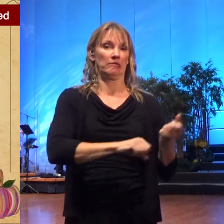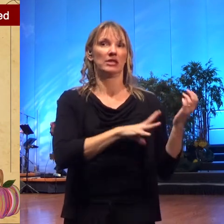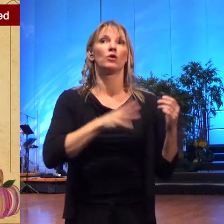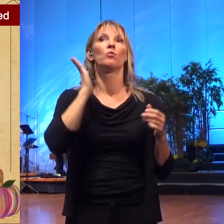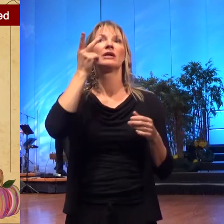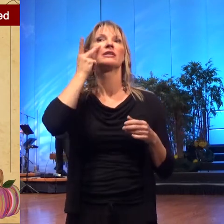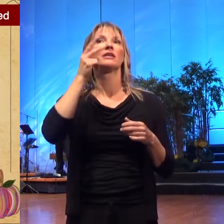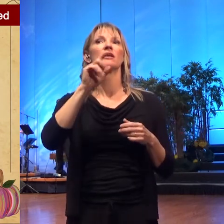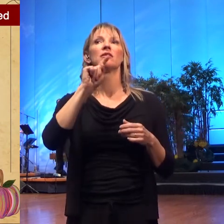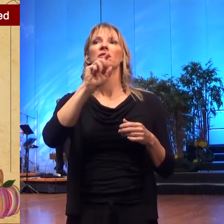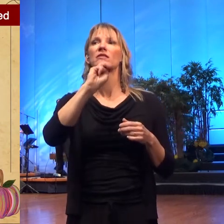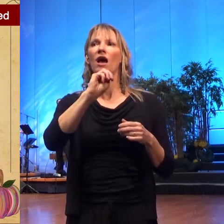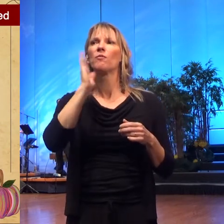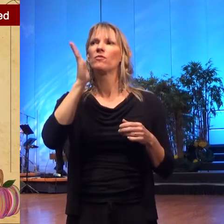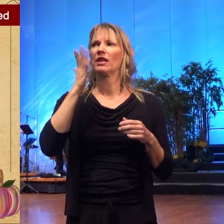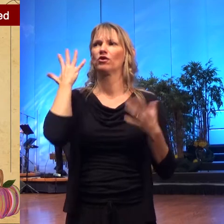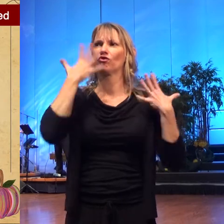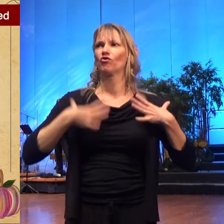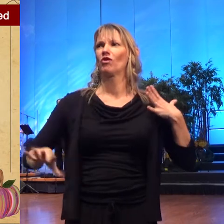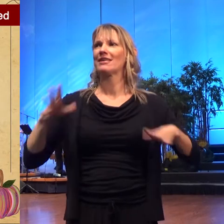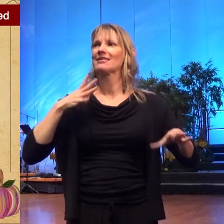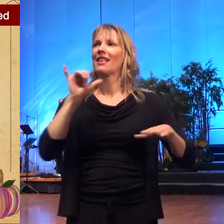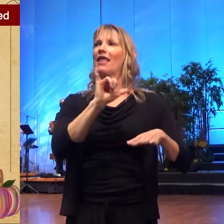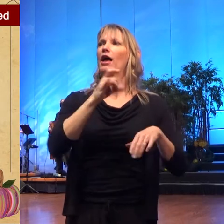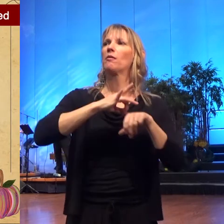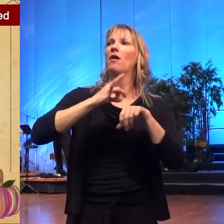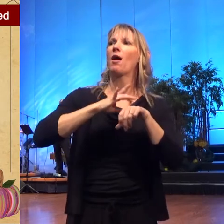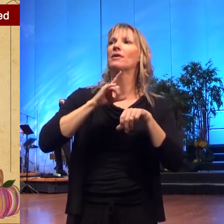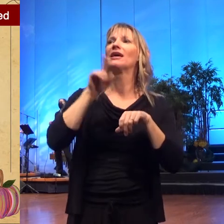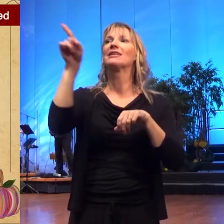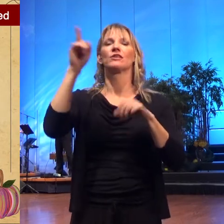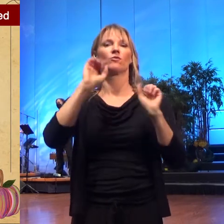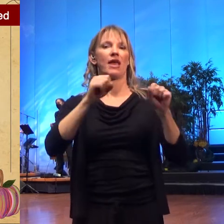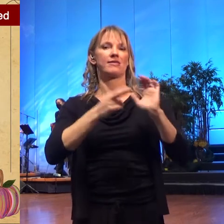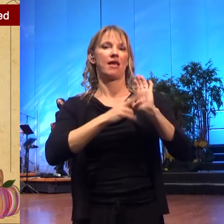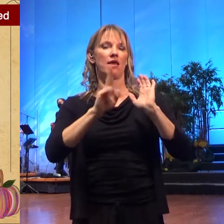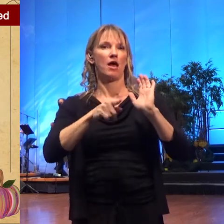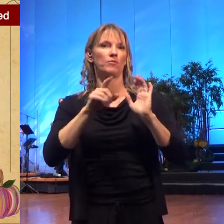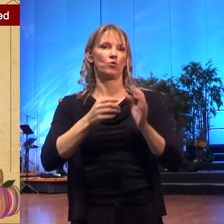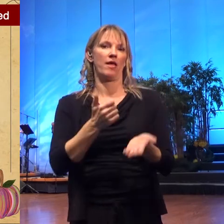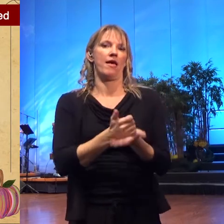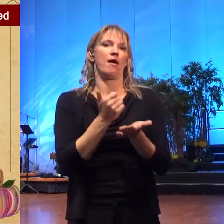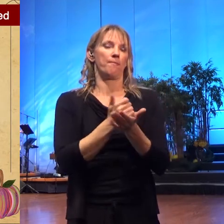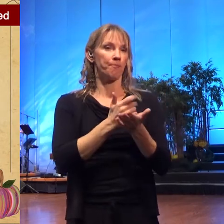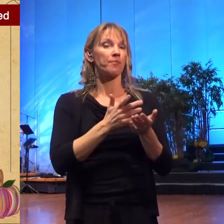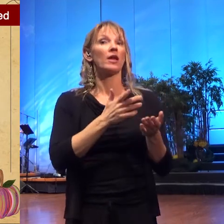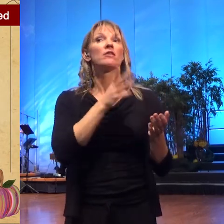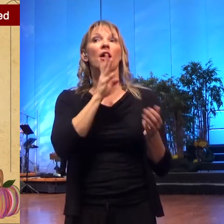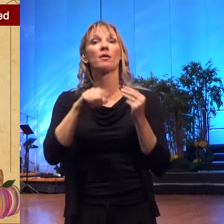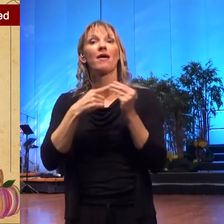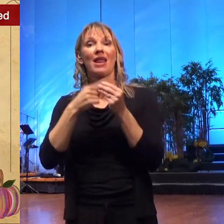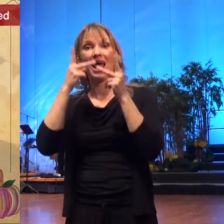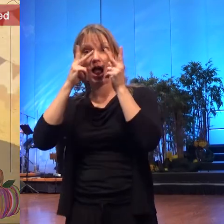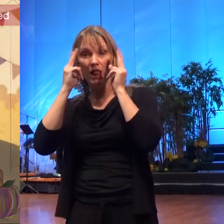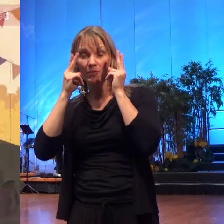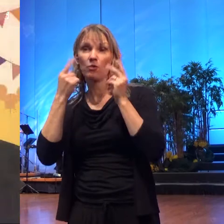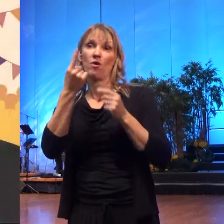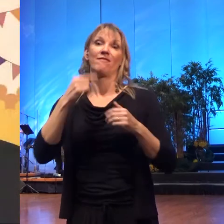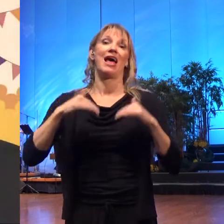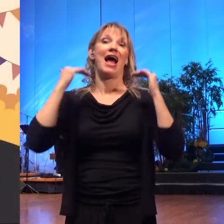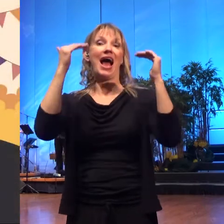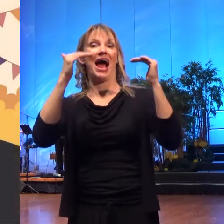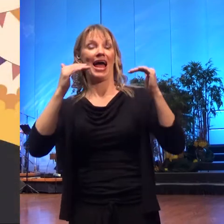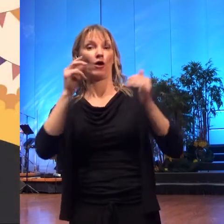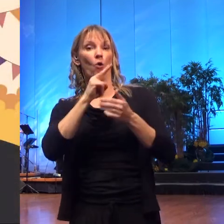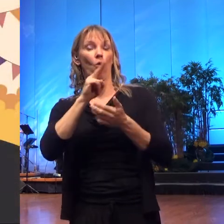Tom Brune and his wife Linda dressed like pumpkins outside there at a table signing you up today. Speaking of Halloween, one of the high holy holidays here at Mile